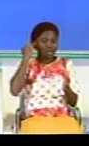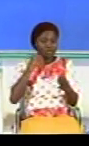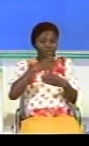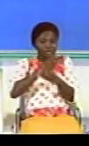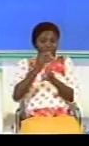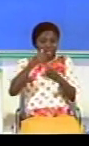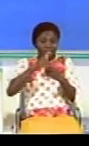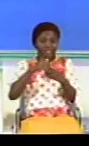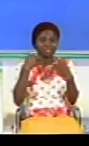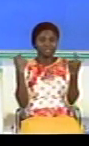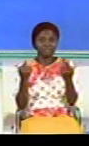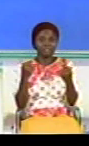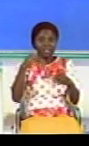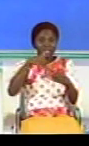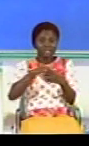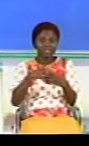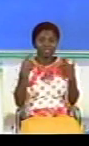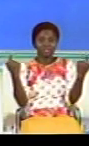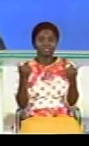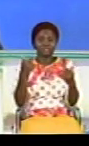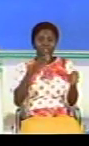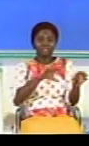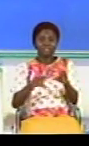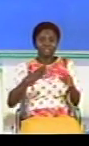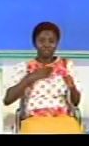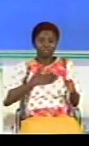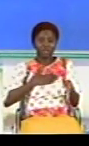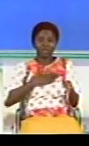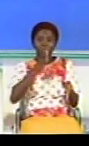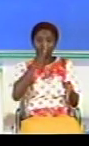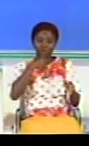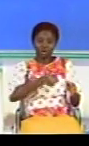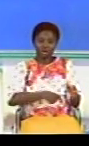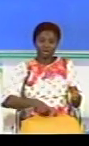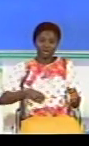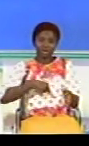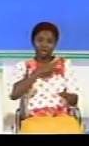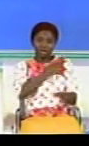desirest truth in the inward parts. In the hidden parts, thou shalt.